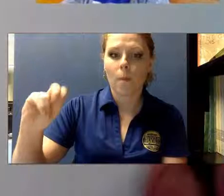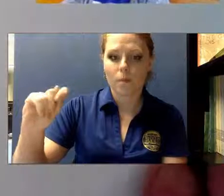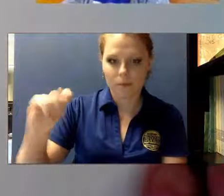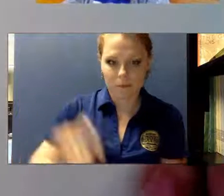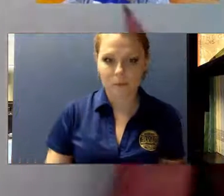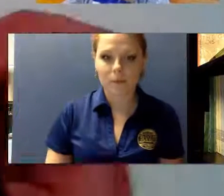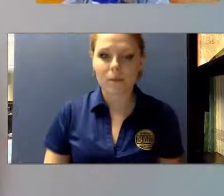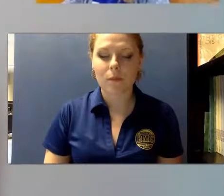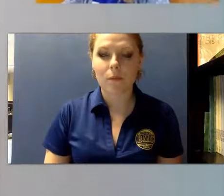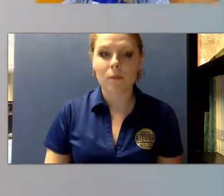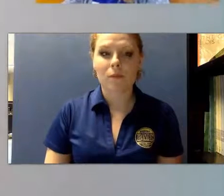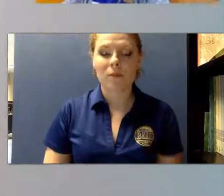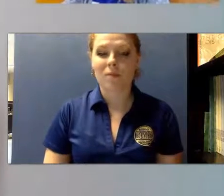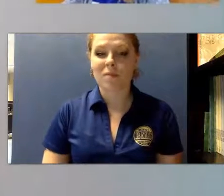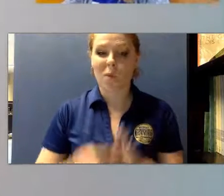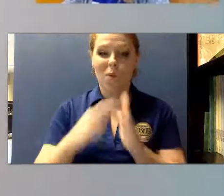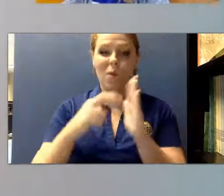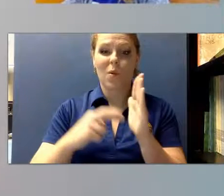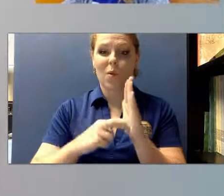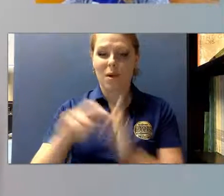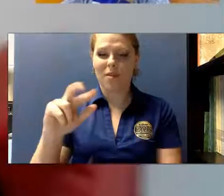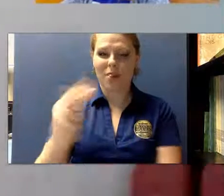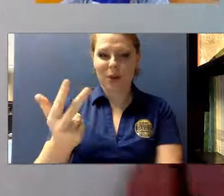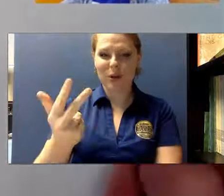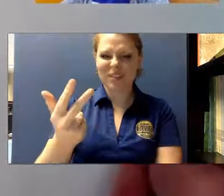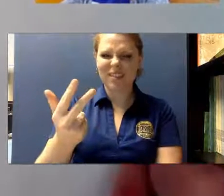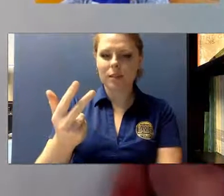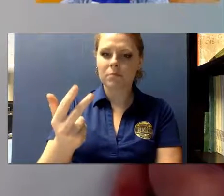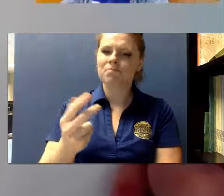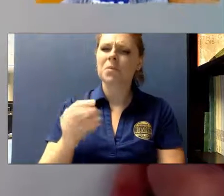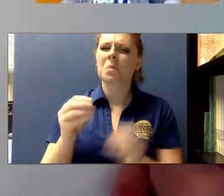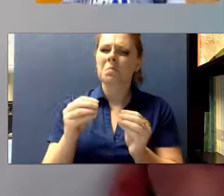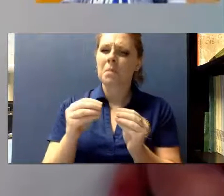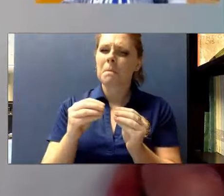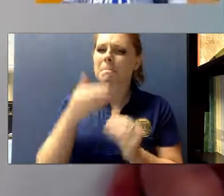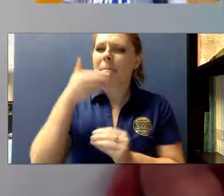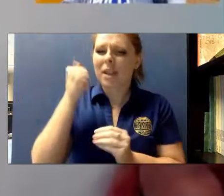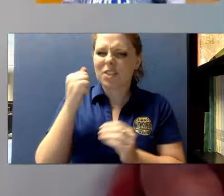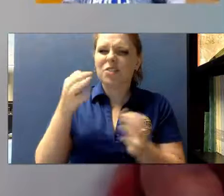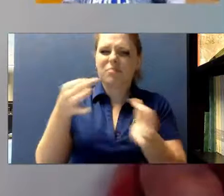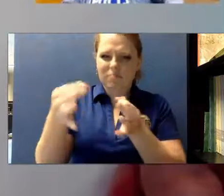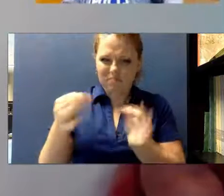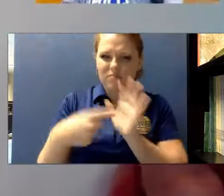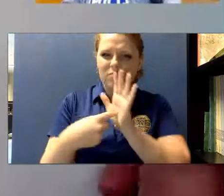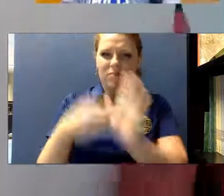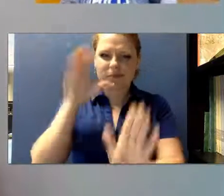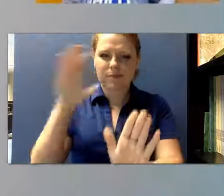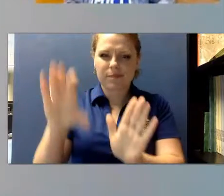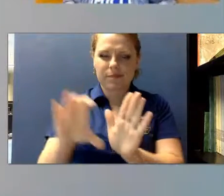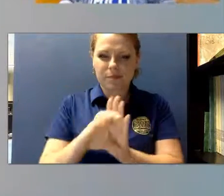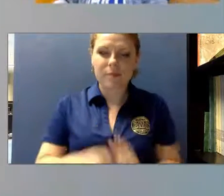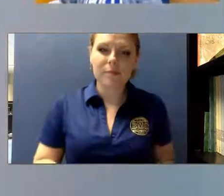Okay. Rule of thirds is easier to describe if I show you a picture. So I've got